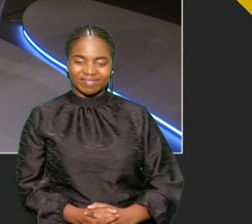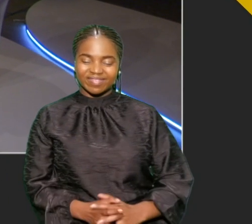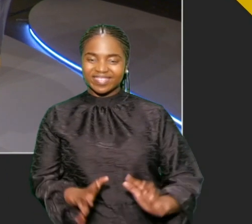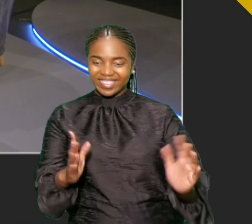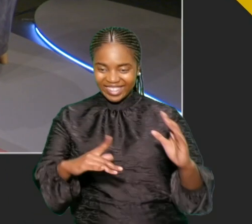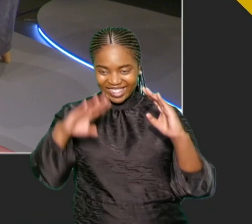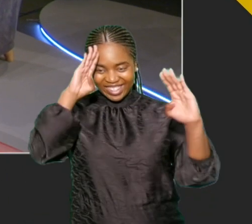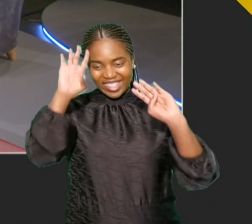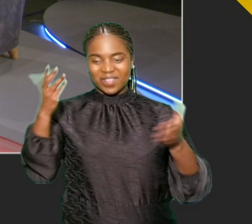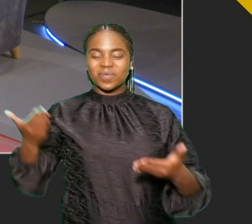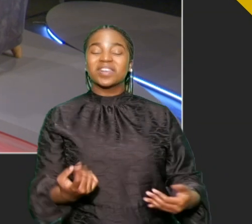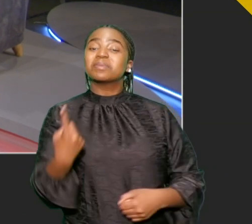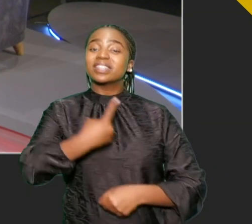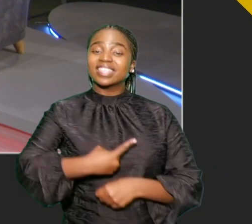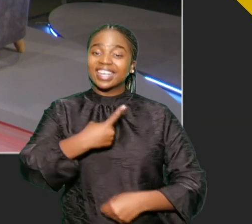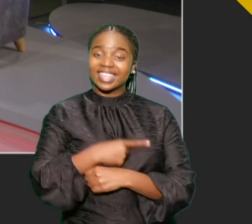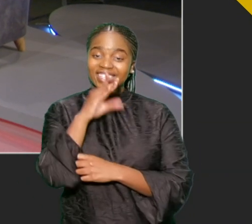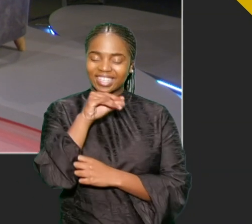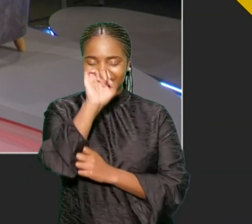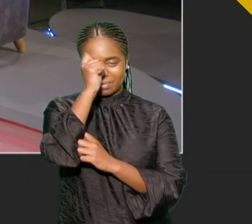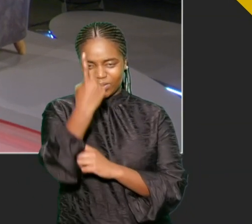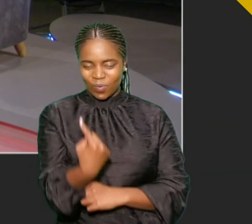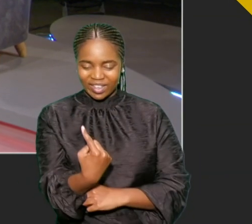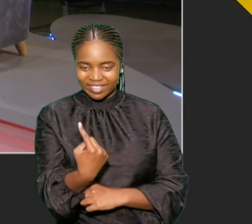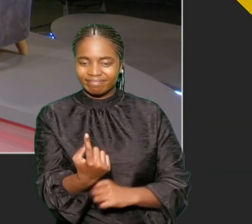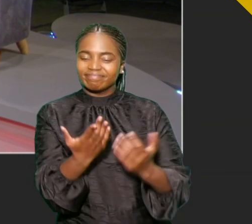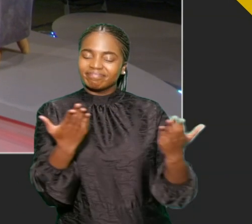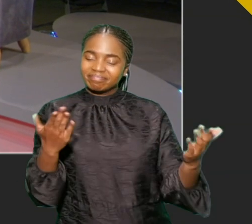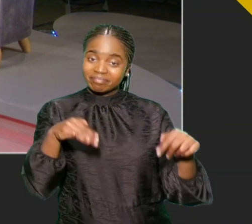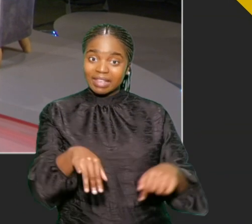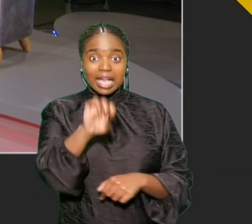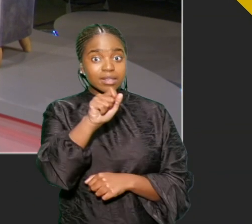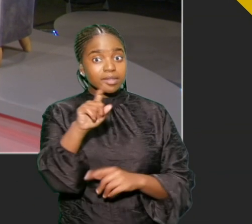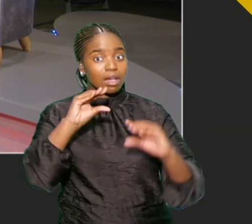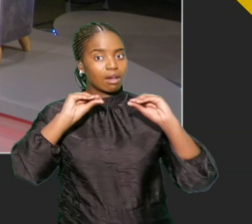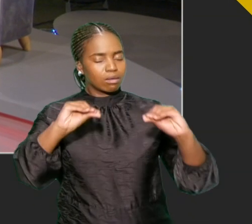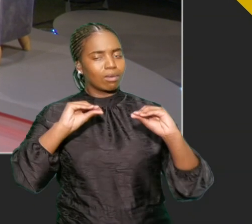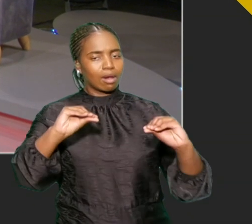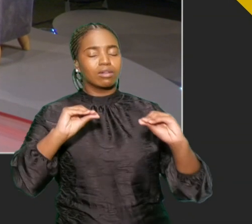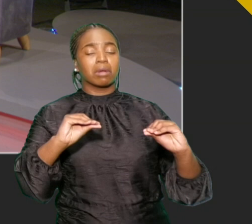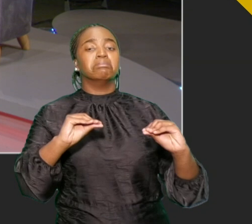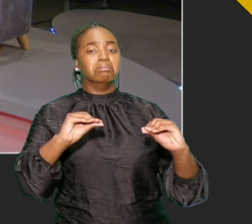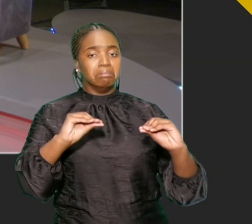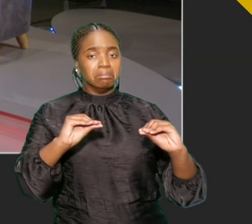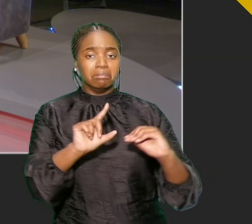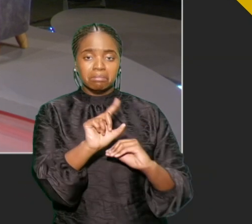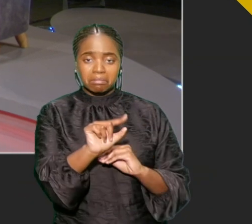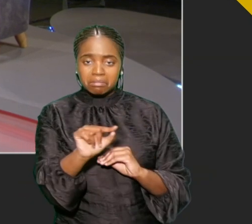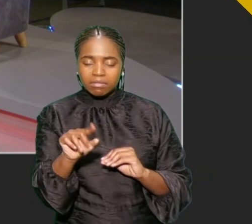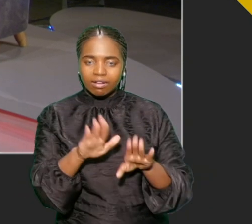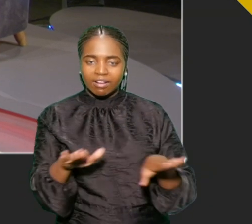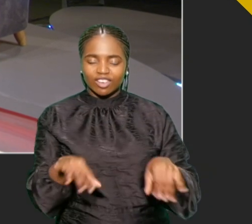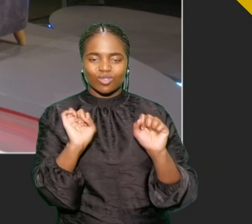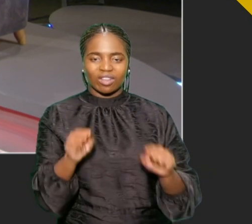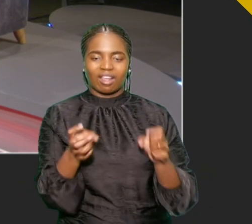Kelly Medicina Lamarela Mora Daily Theatre on SABC One. Kelly Bona, SABC Education is our new channel on SABC